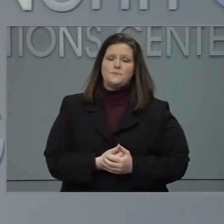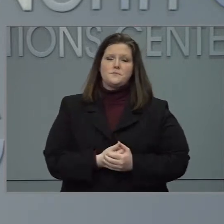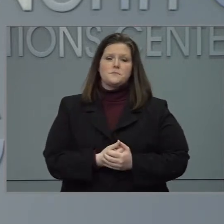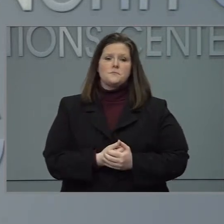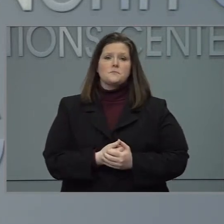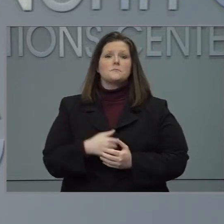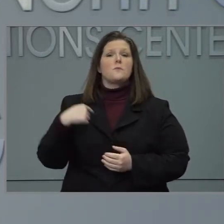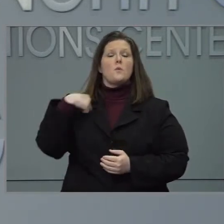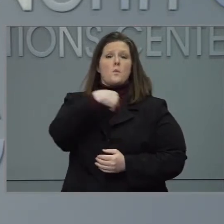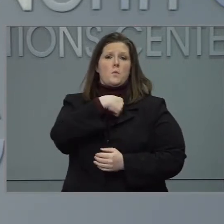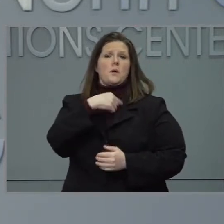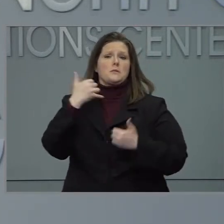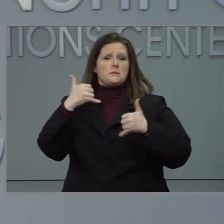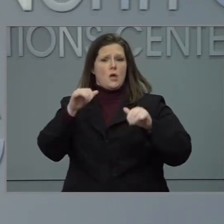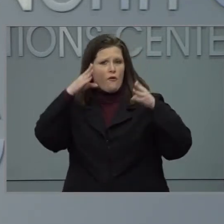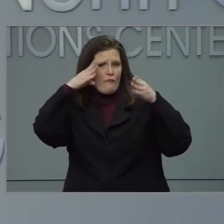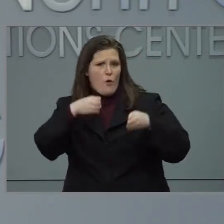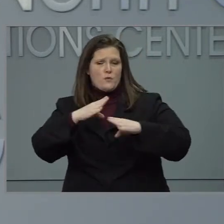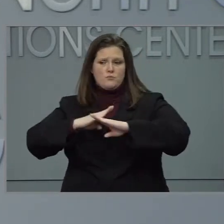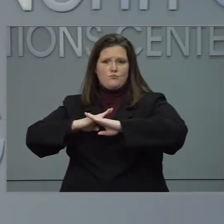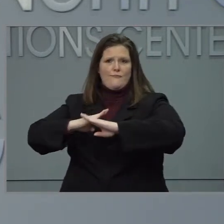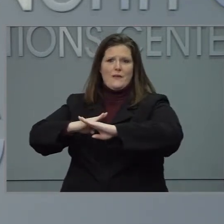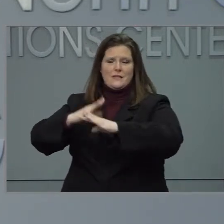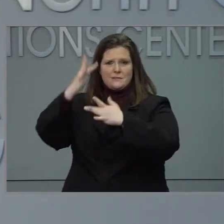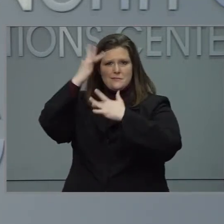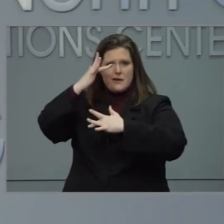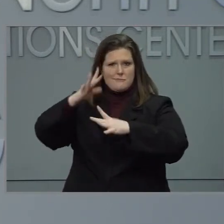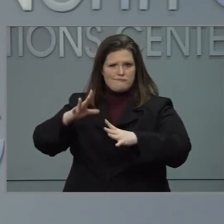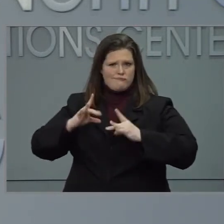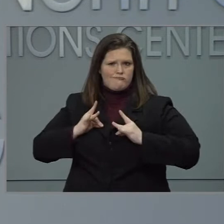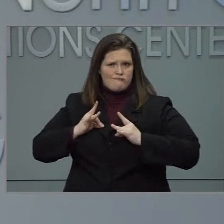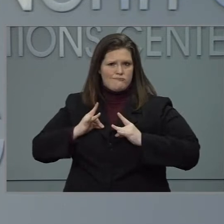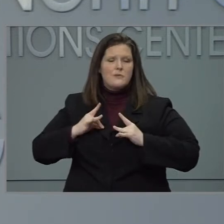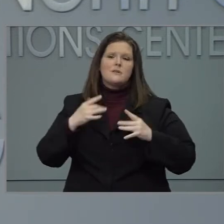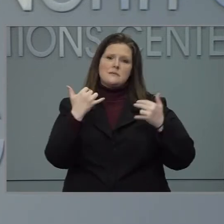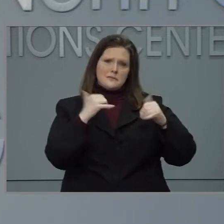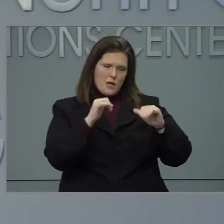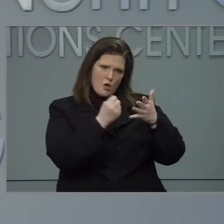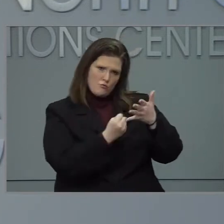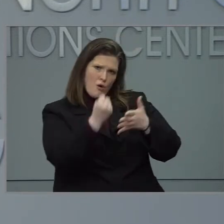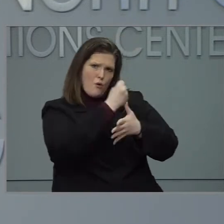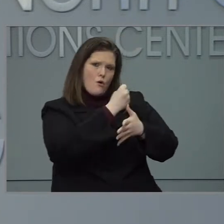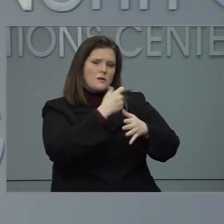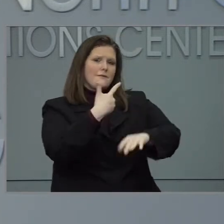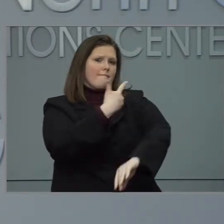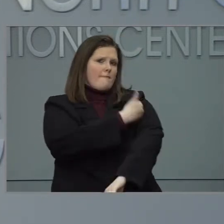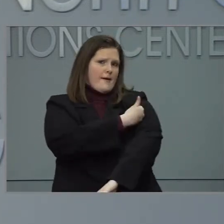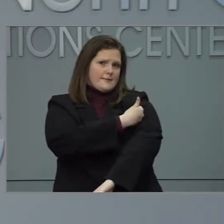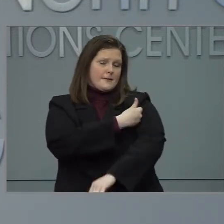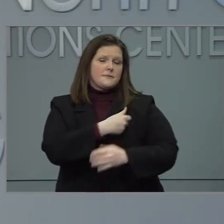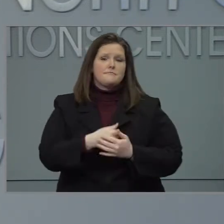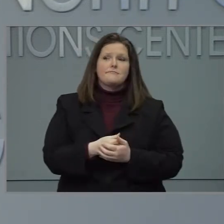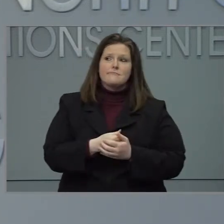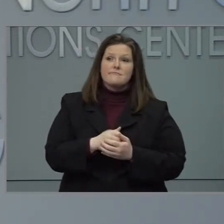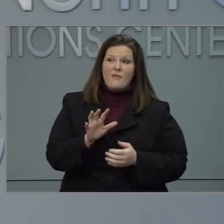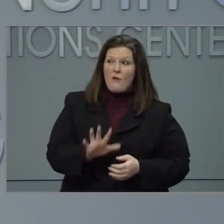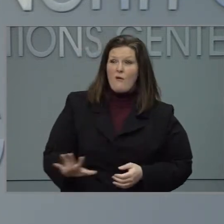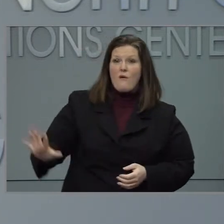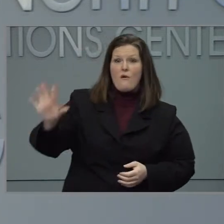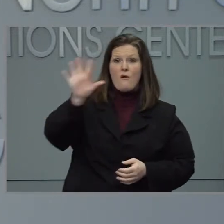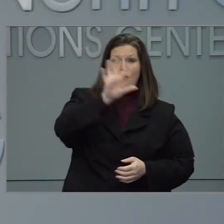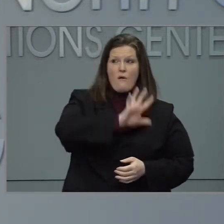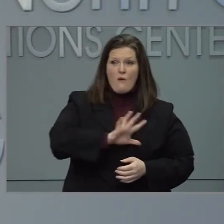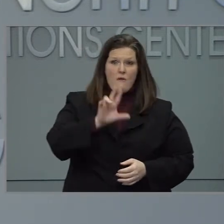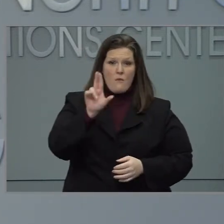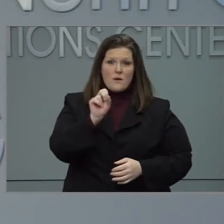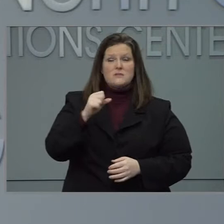priority on distributing vaccines in a way that's fast and fair. North Carolina continues to succeed in getting shots off the shelves and